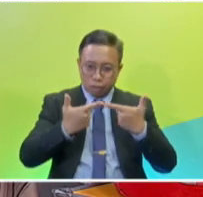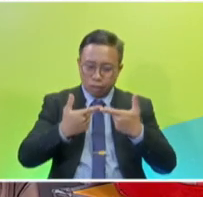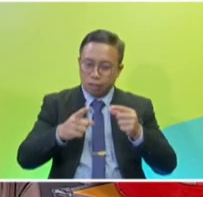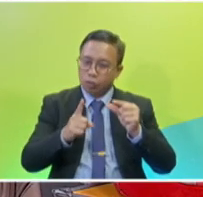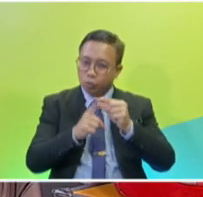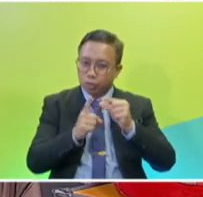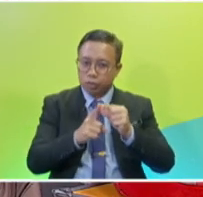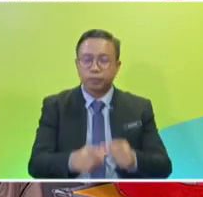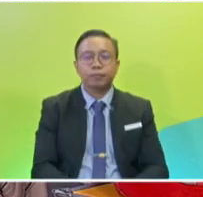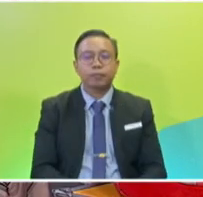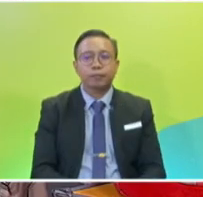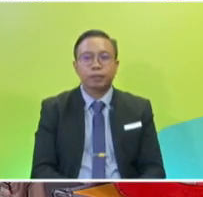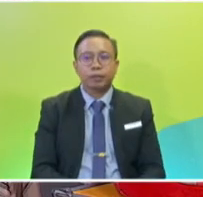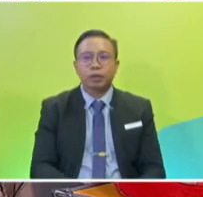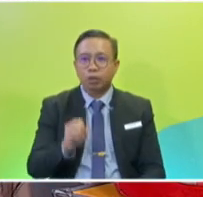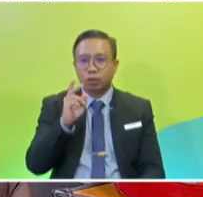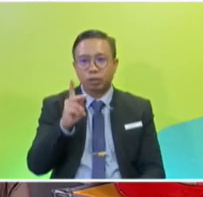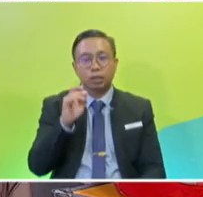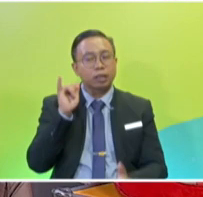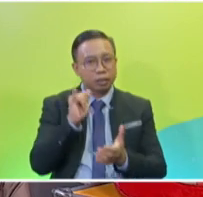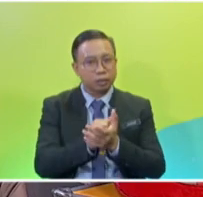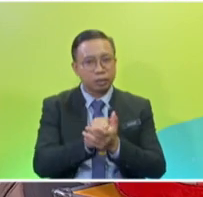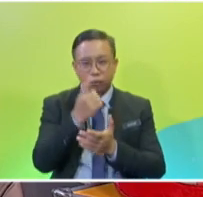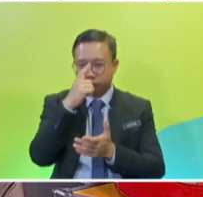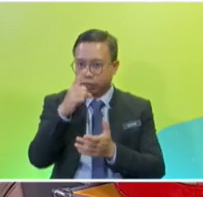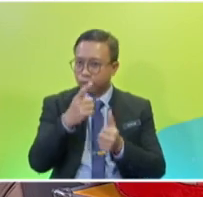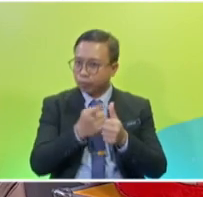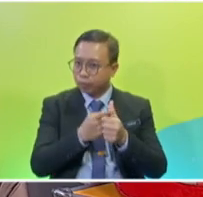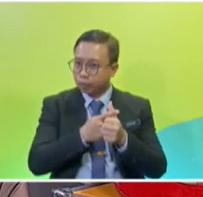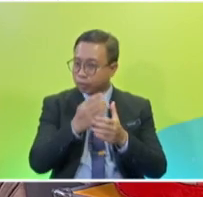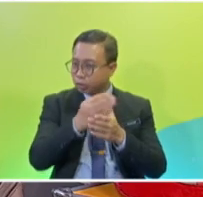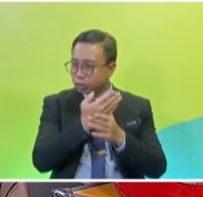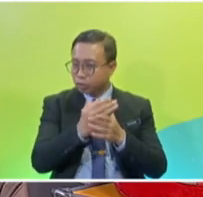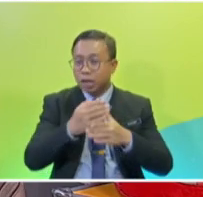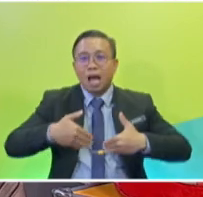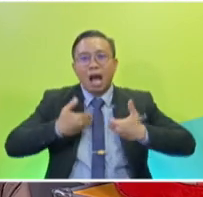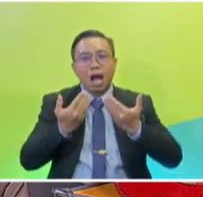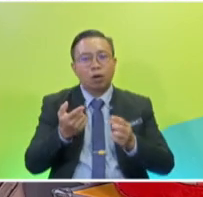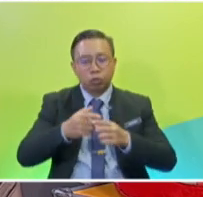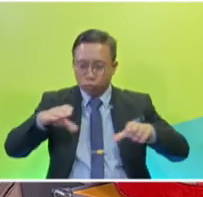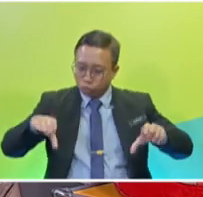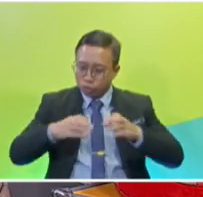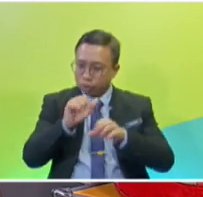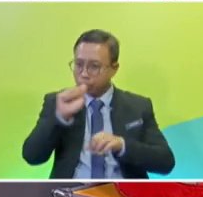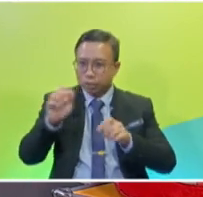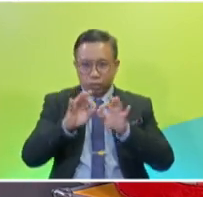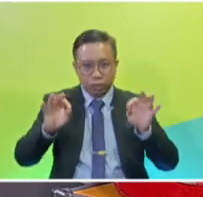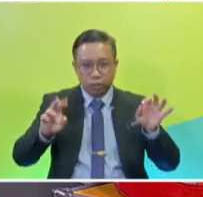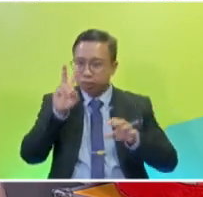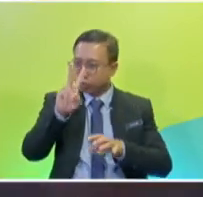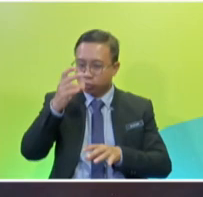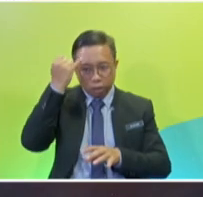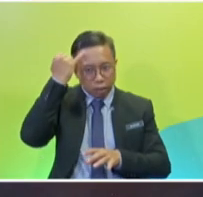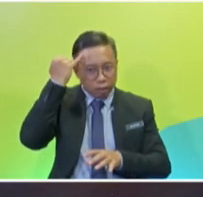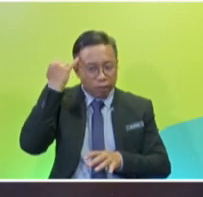between. Alright? Okay, so that's about it for our first sharing on how to construct sentence with two ideas.